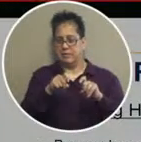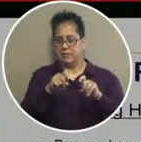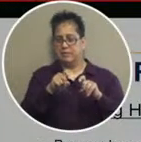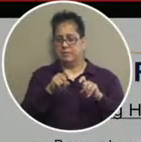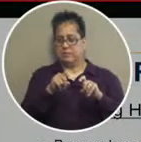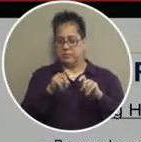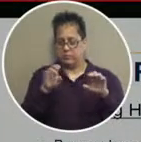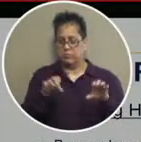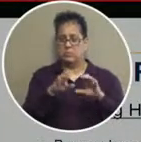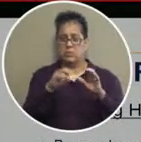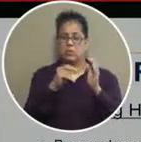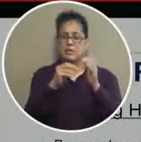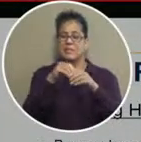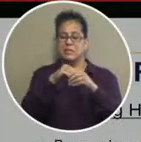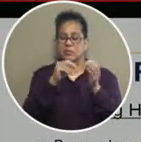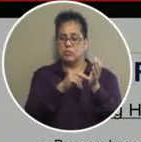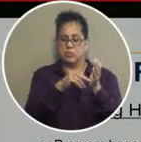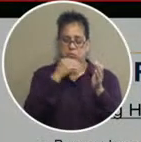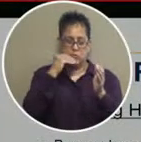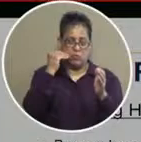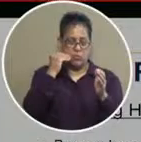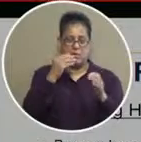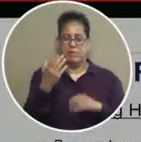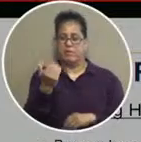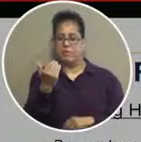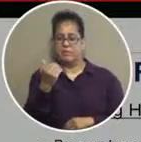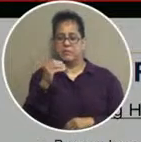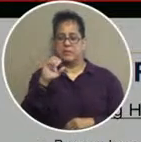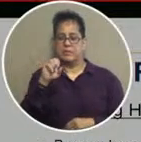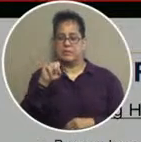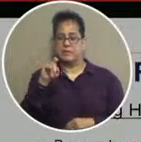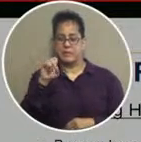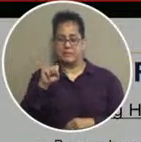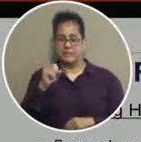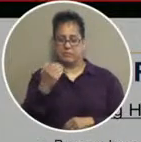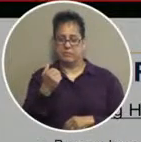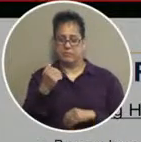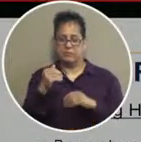that were performed, and 15 sites were visited by staff.